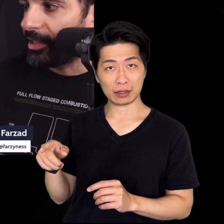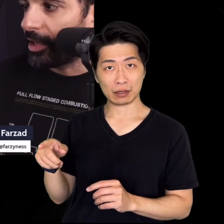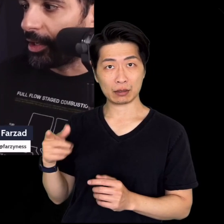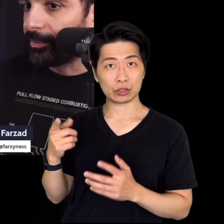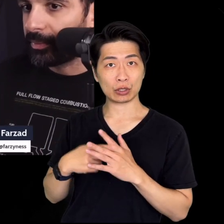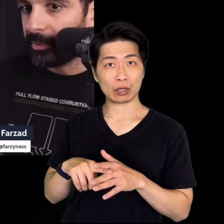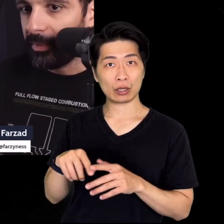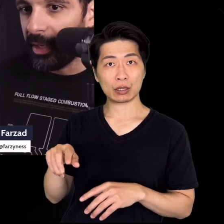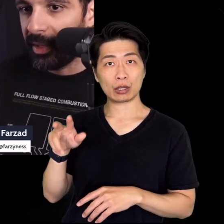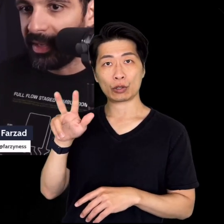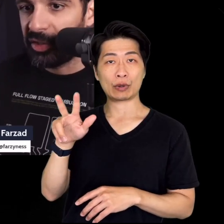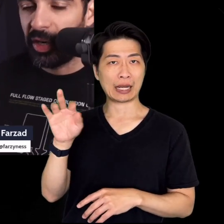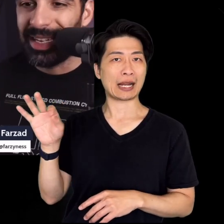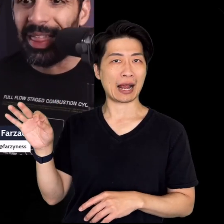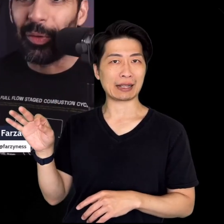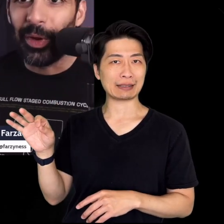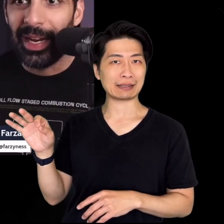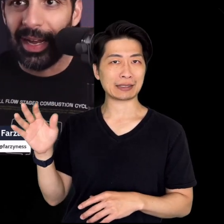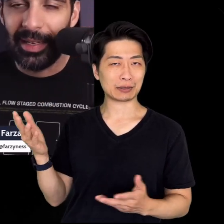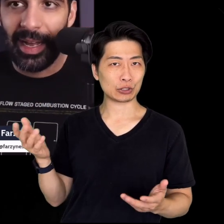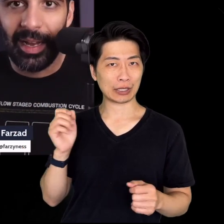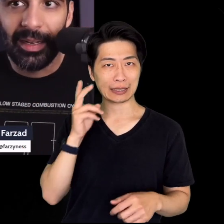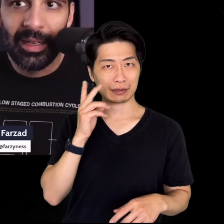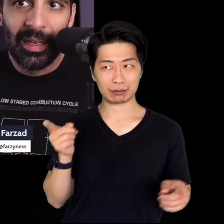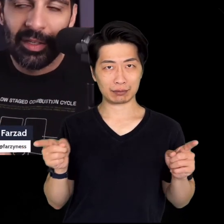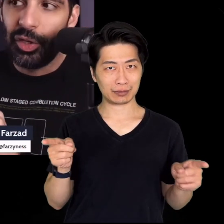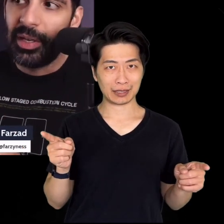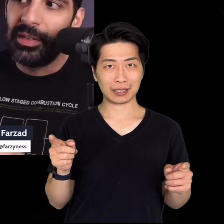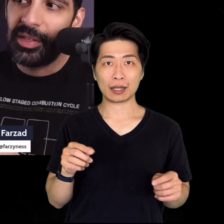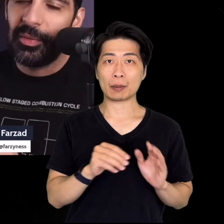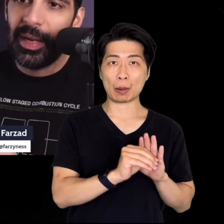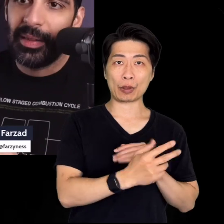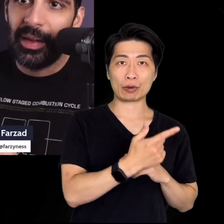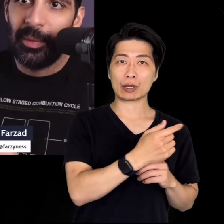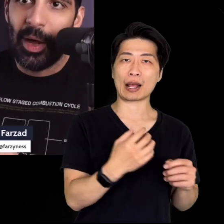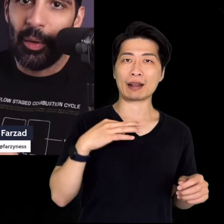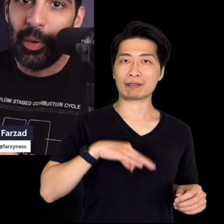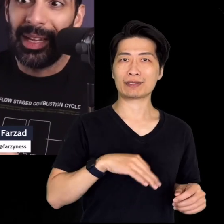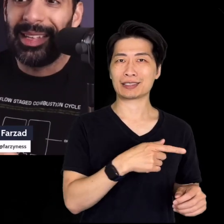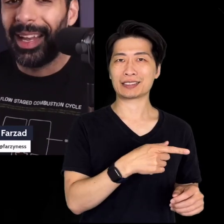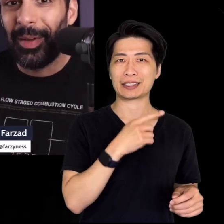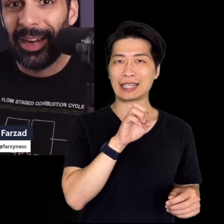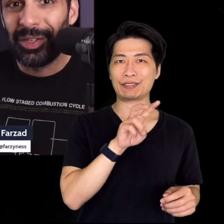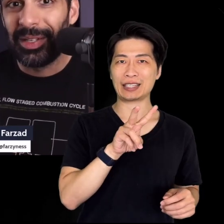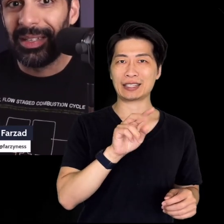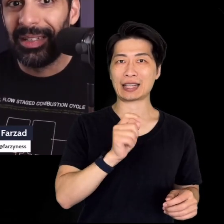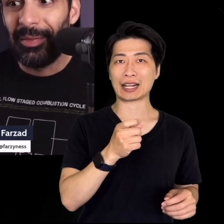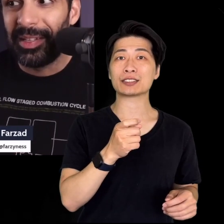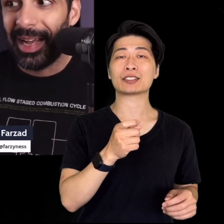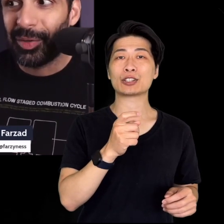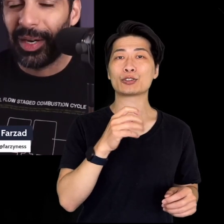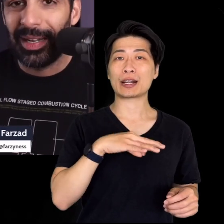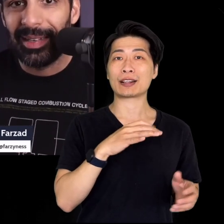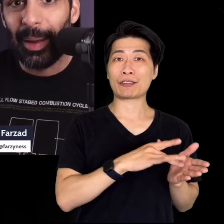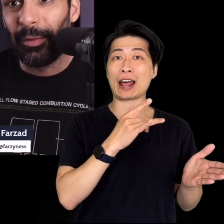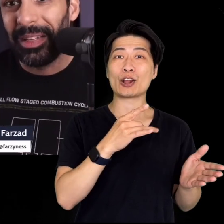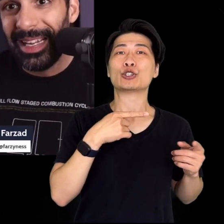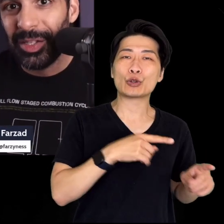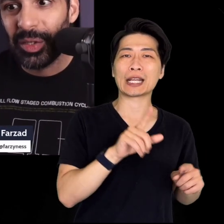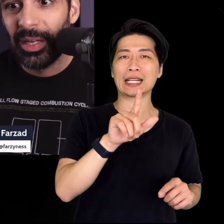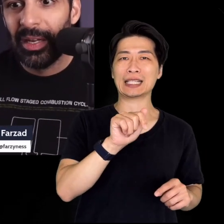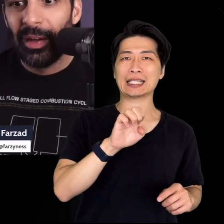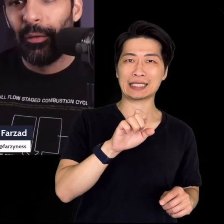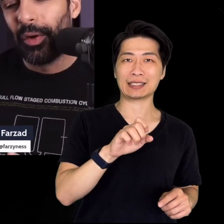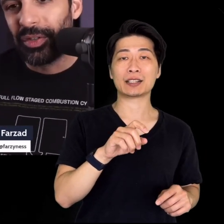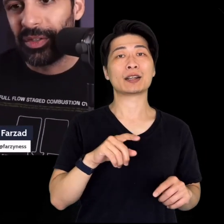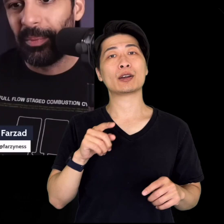at the lease here, the lease starts at $399. So you can see right there that Model 3 can take advantage of the EV tax credit at time of